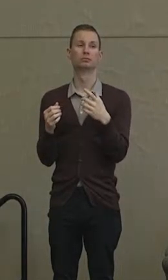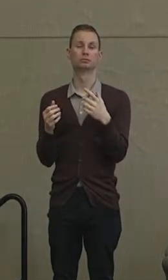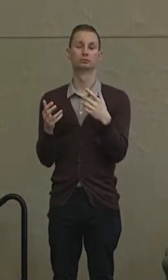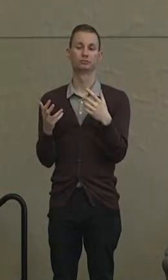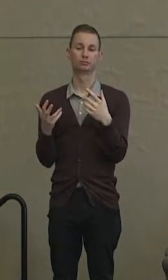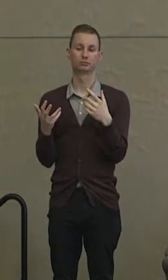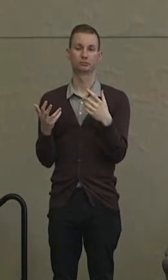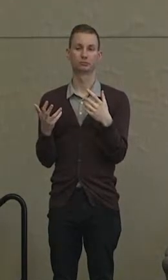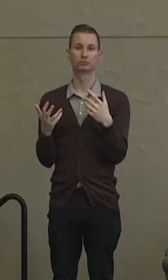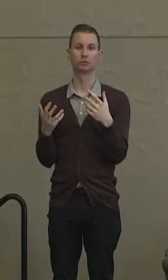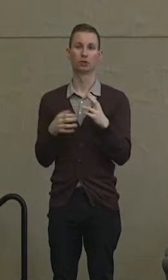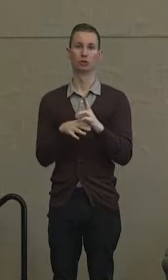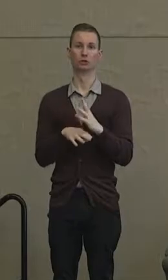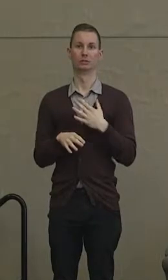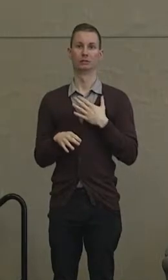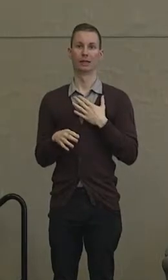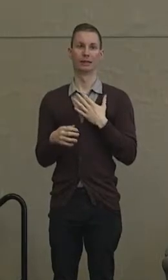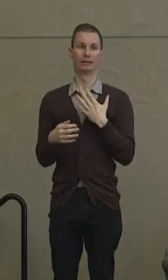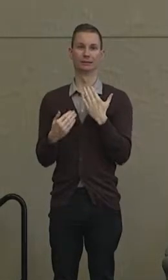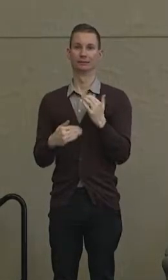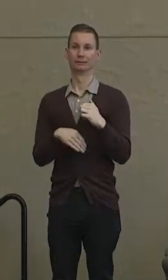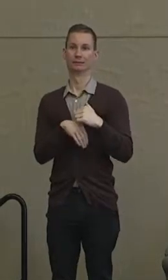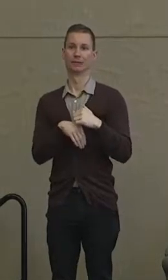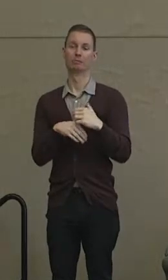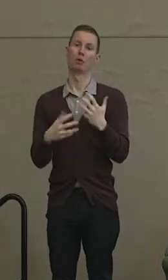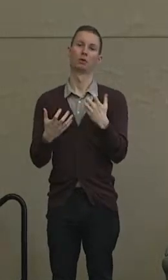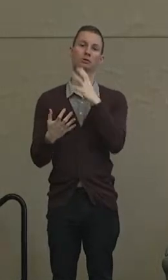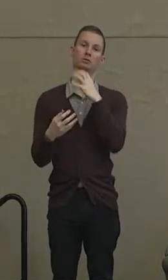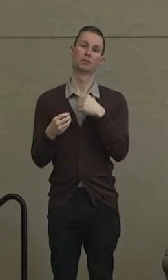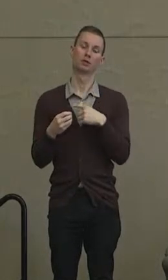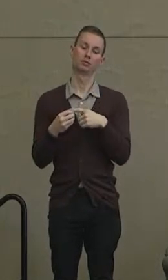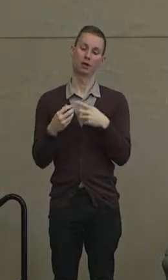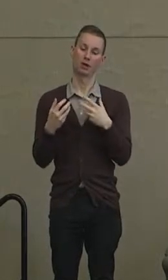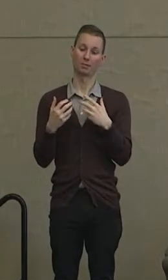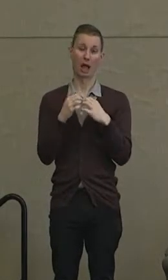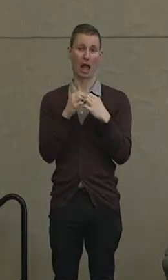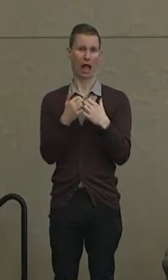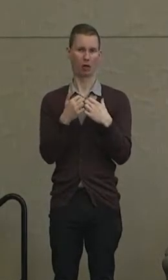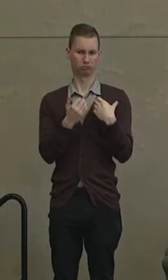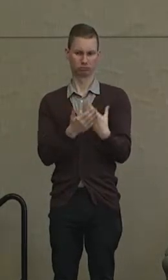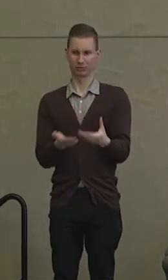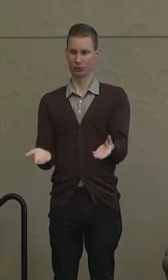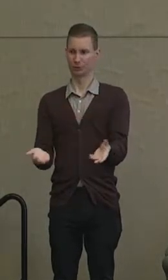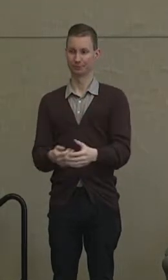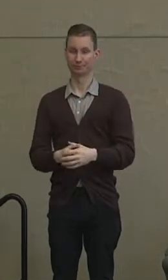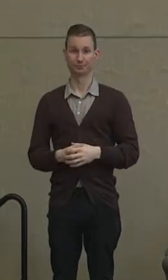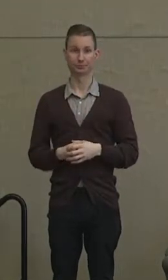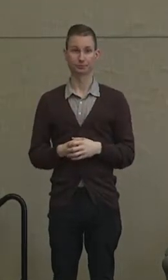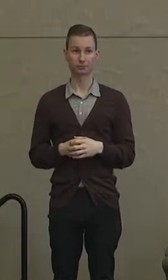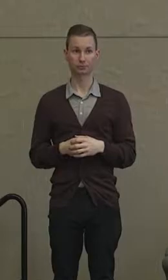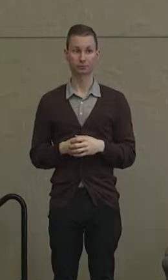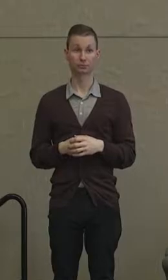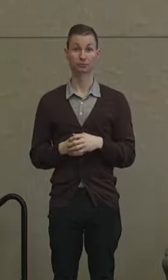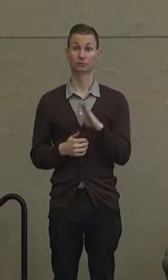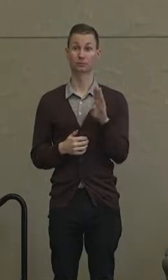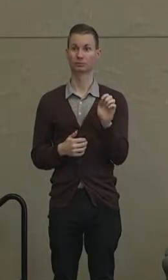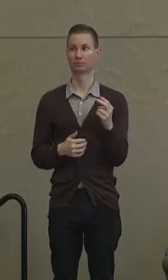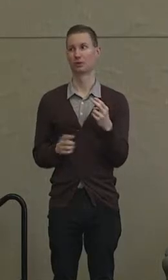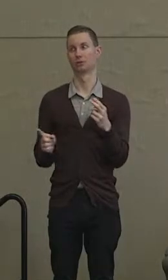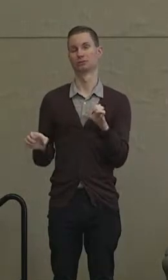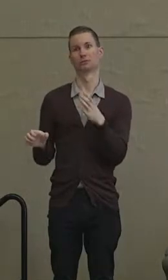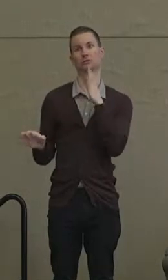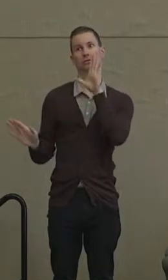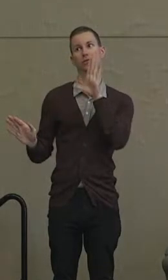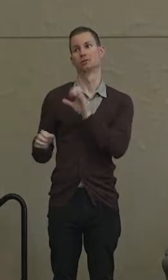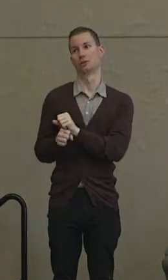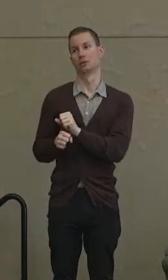my delicate time right now to really talk about how we got here. And Beth did such a great job